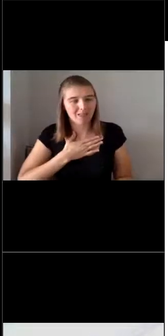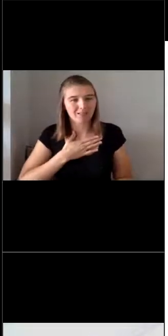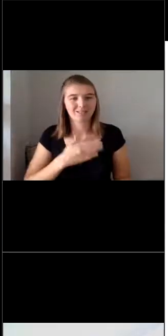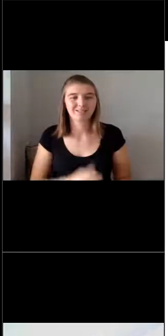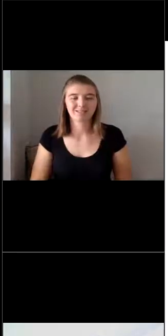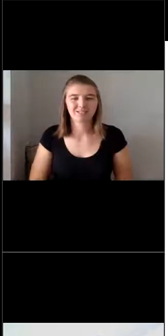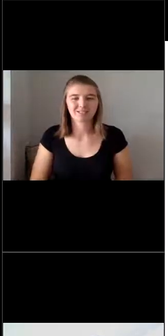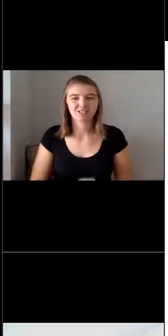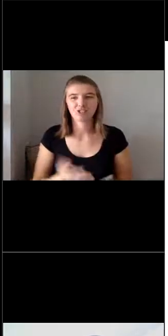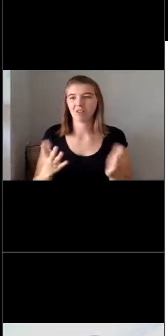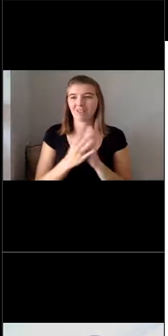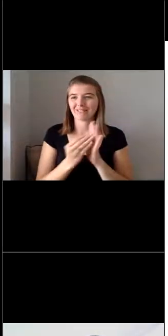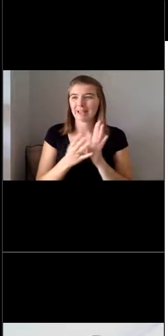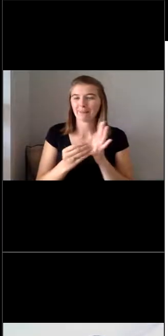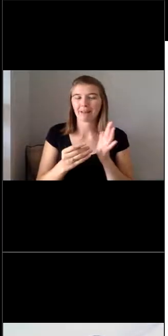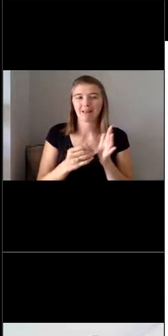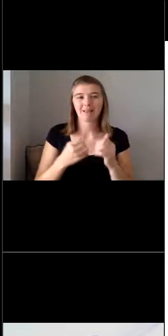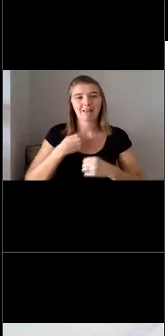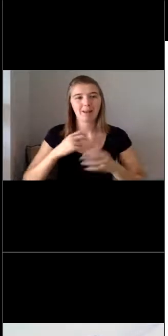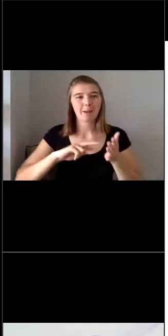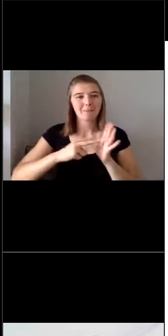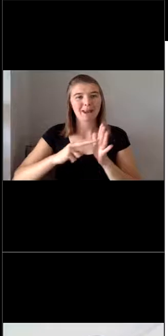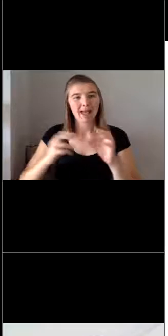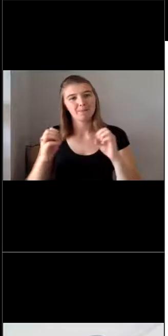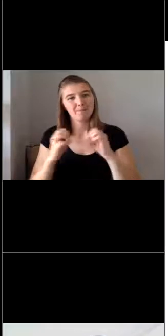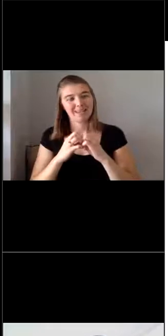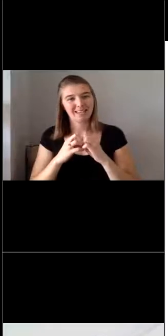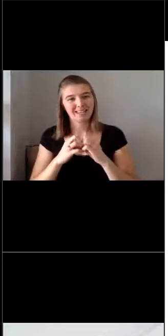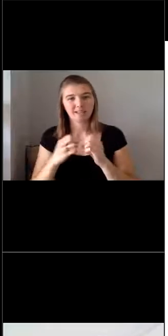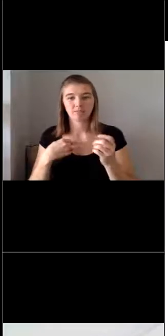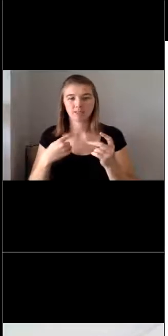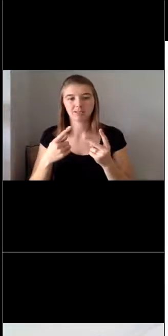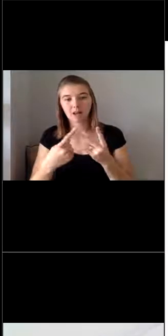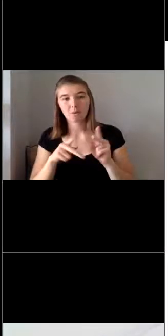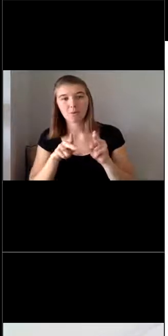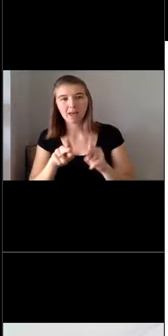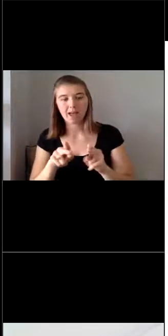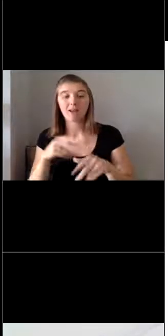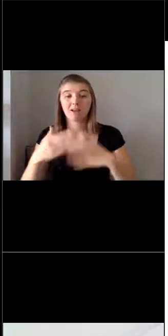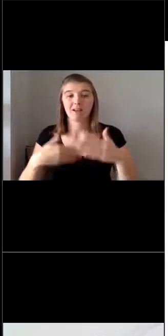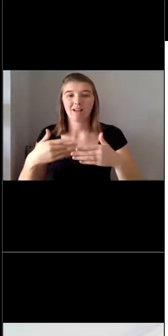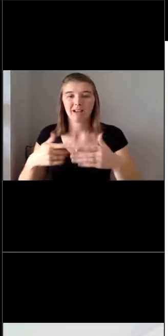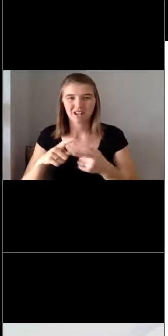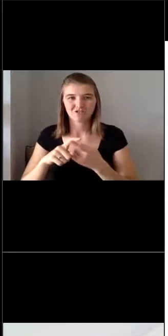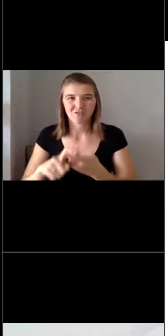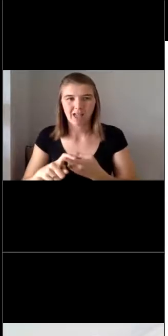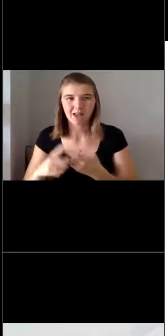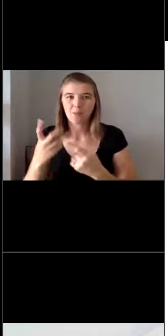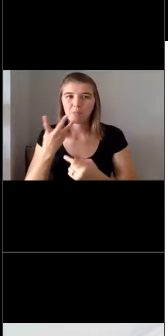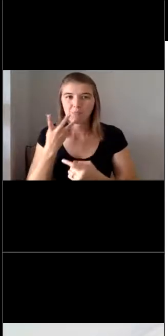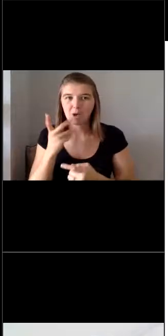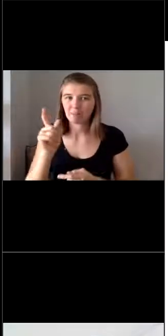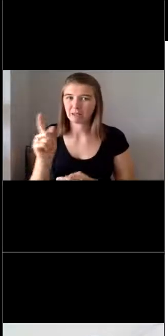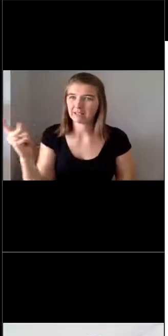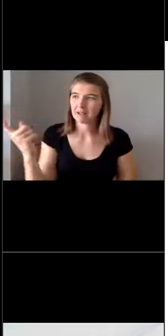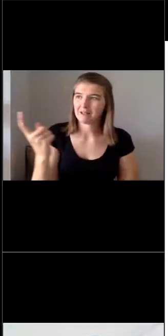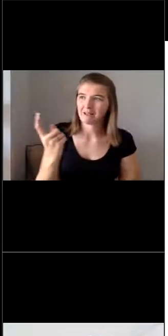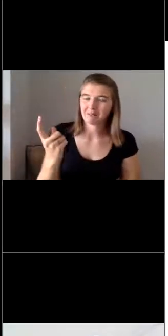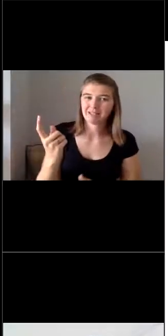B for a project relied on a third party, I think we, you know, really had to engage with them